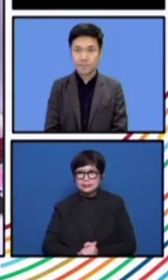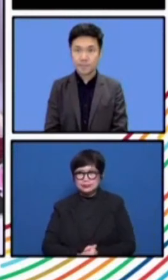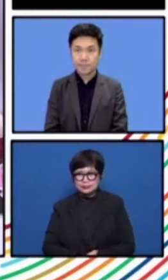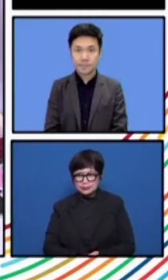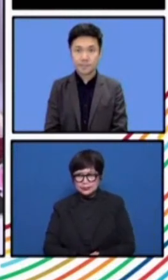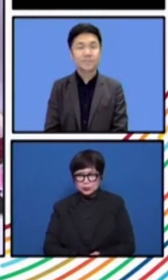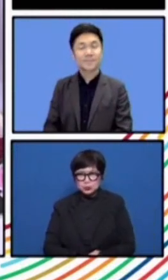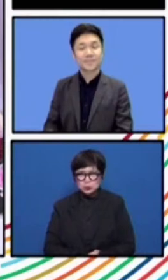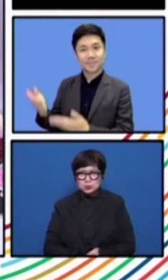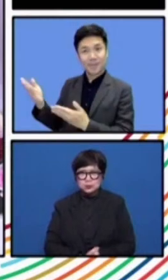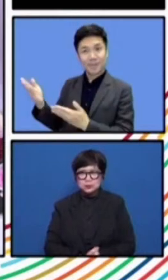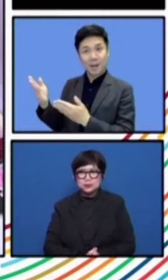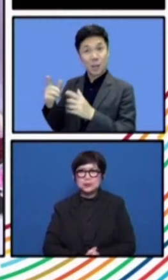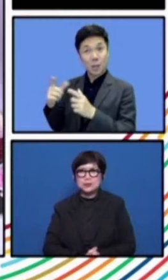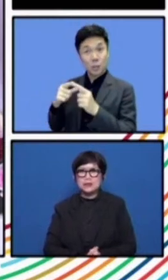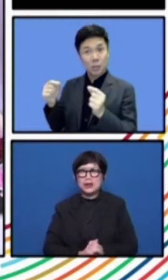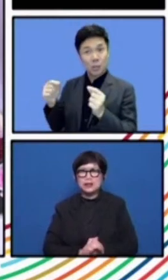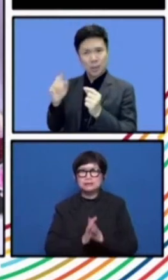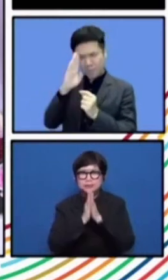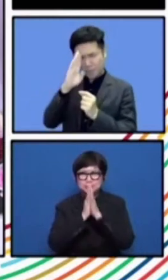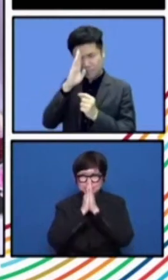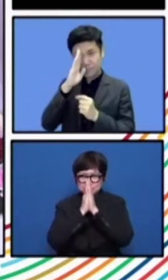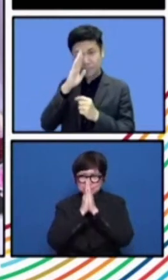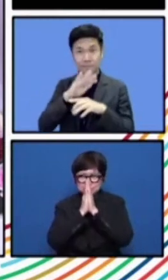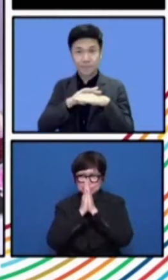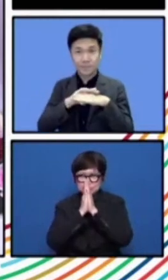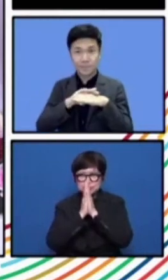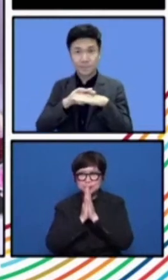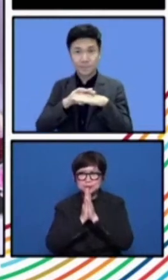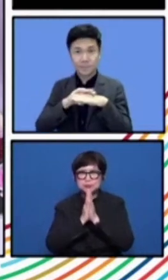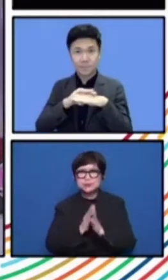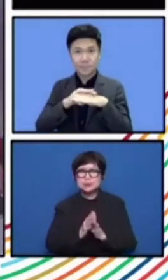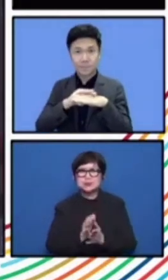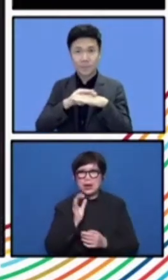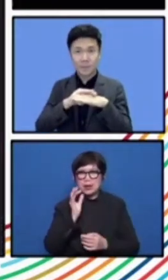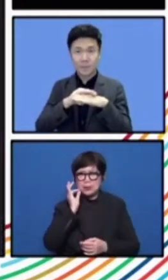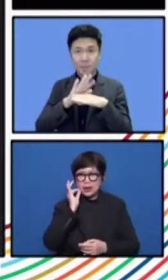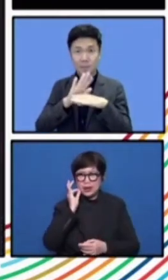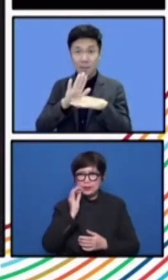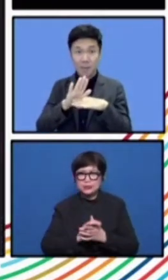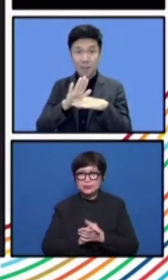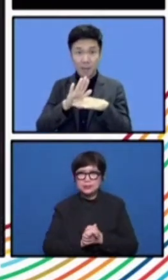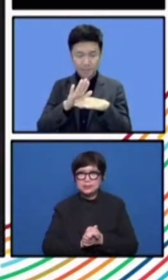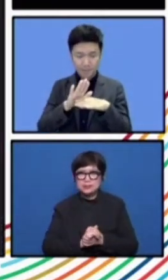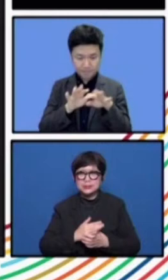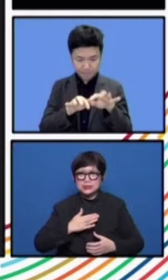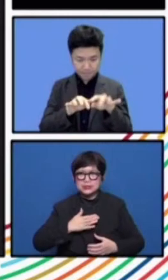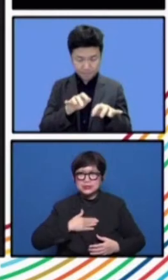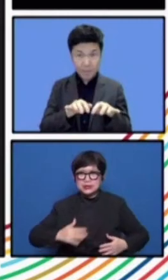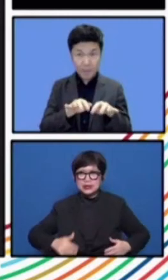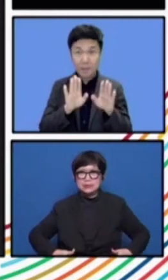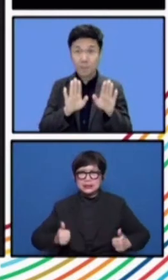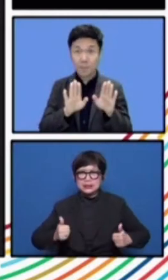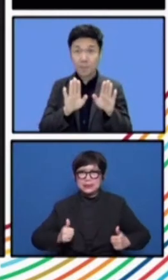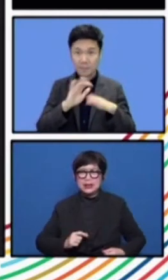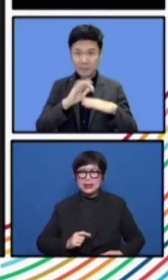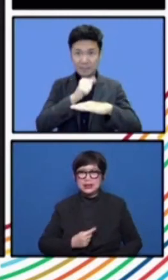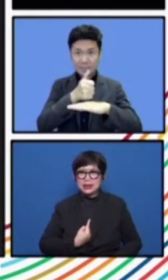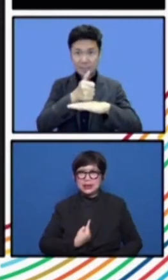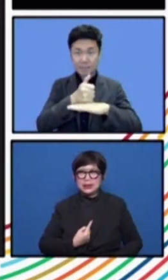I'm sorry to say that I'm now just preparing and please give us a time thank